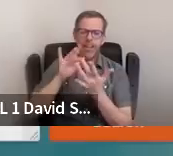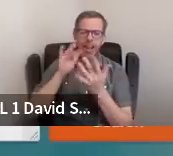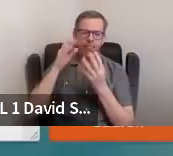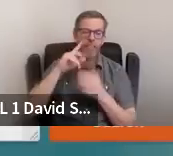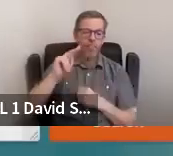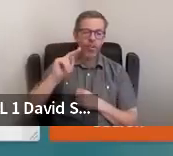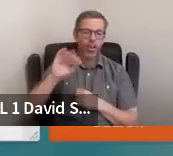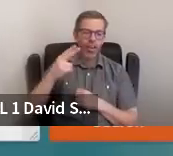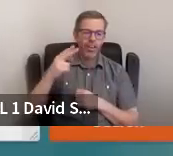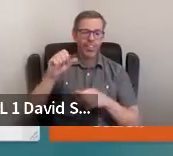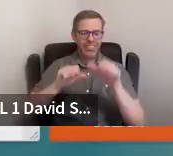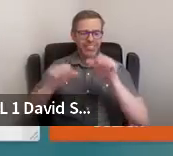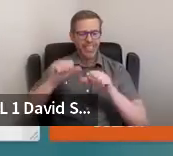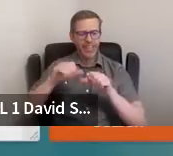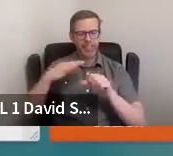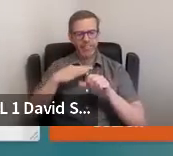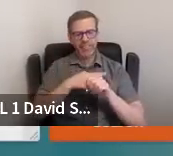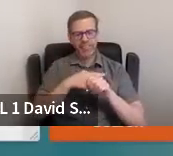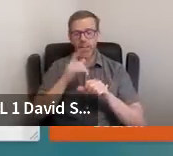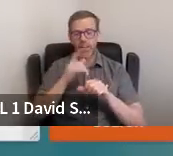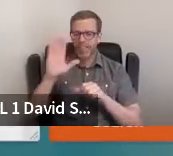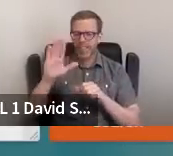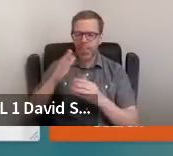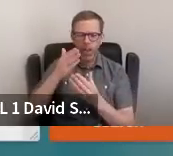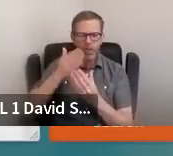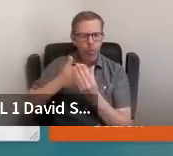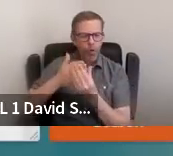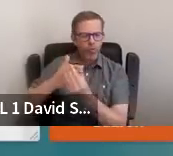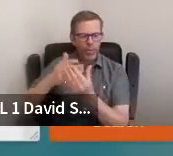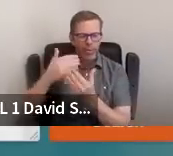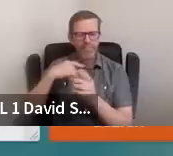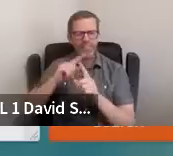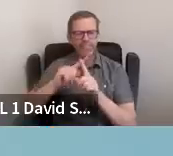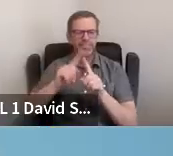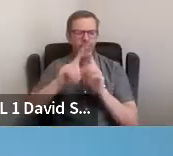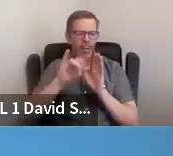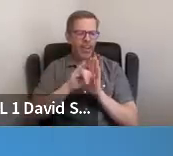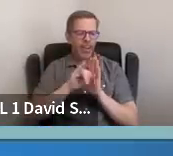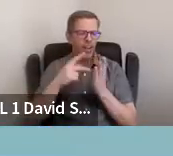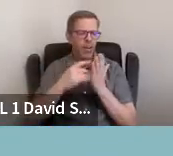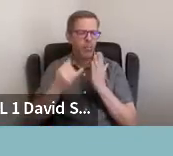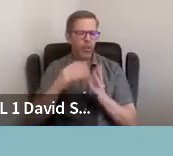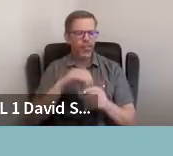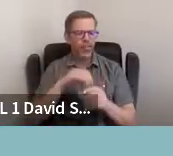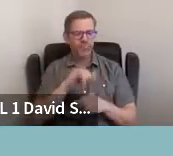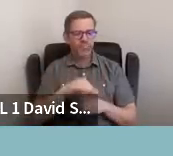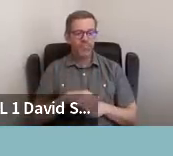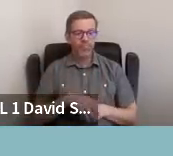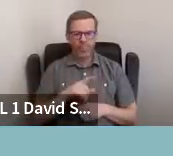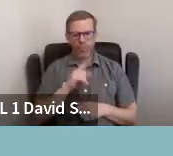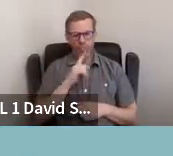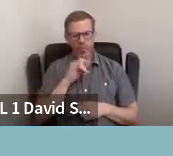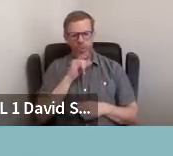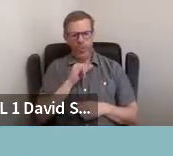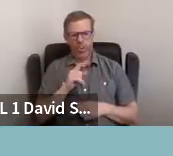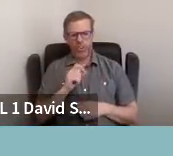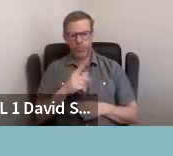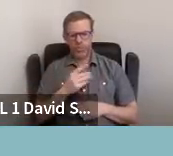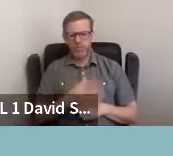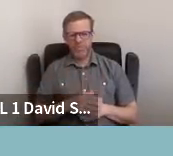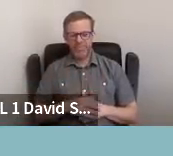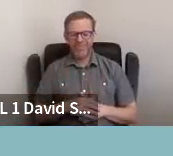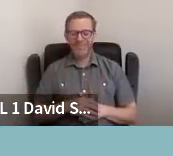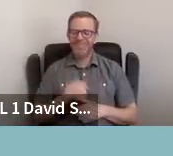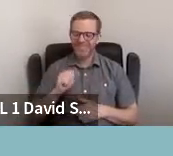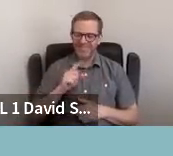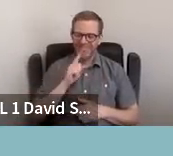NIH scientific staff whose portfolios include the identified projects. Cynthia, it is really an awesome tool. It